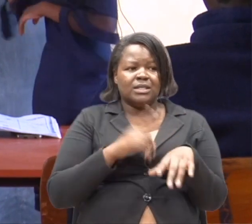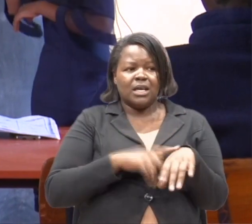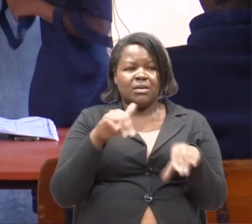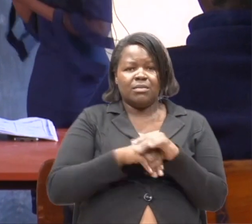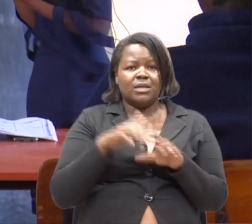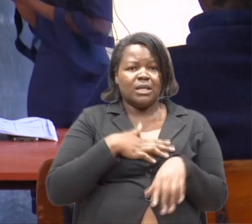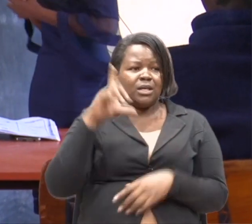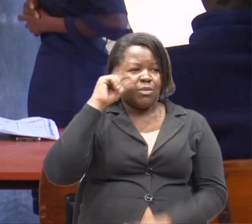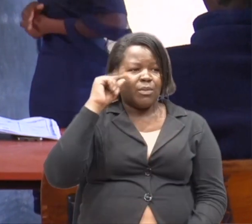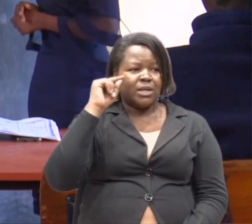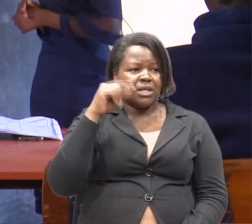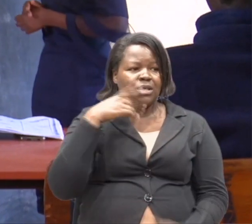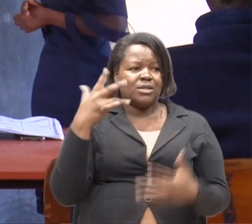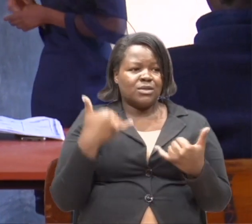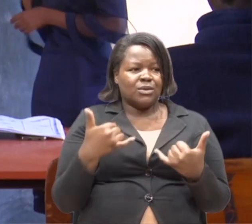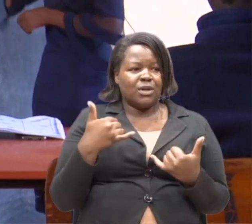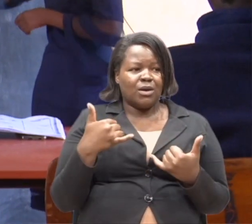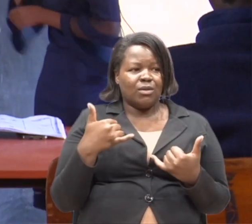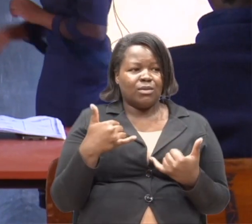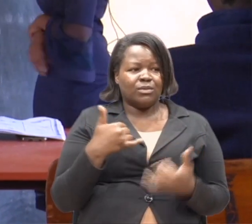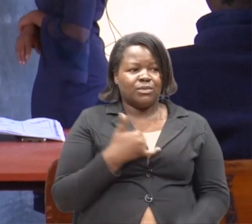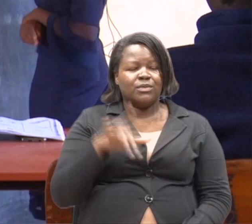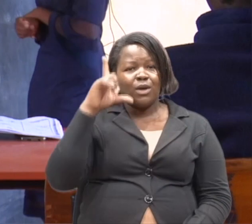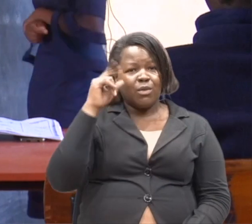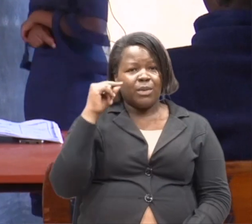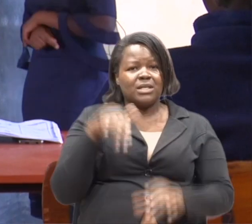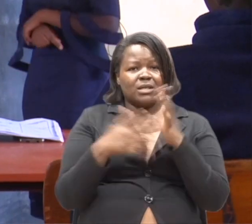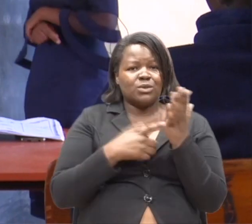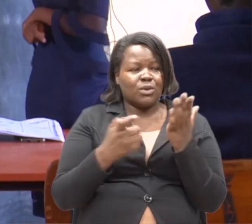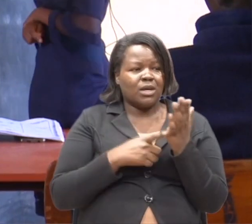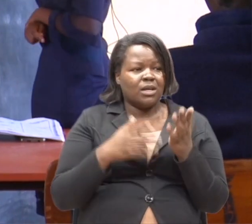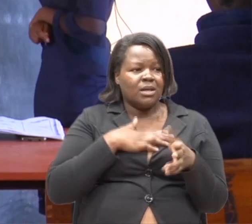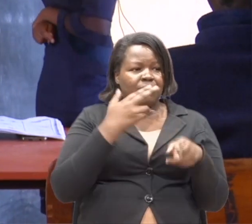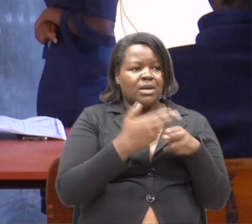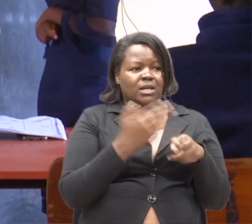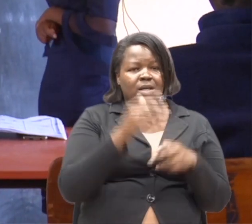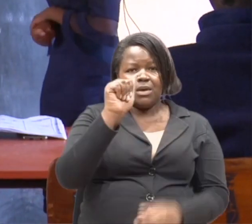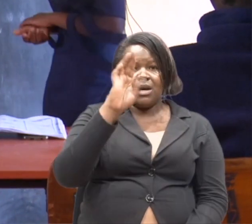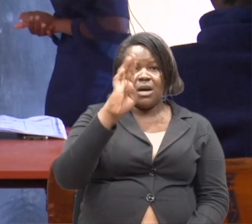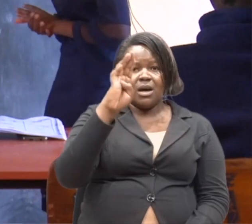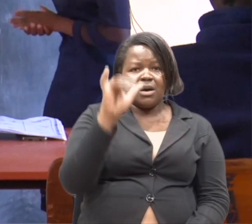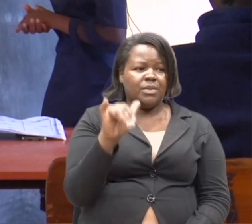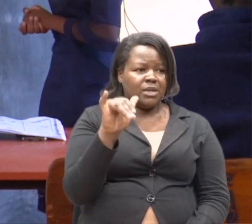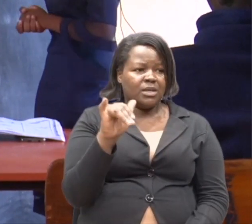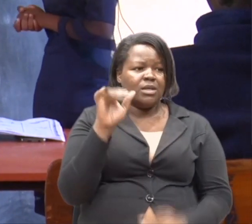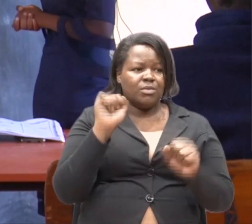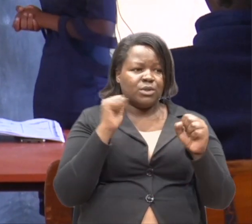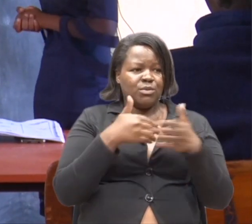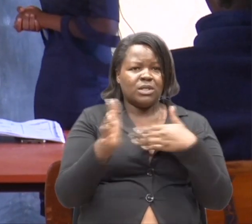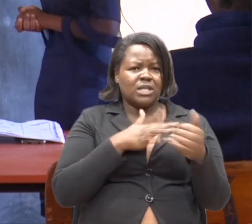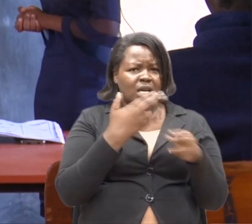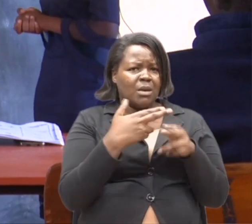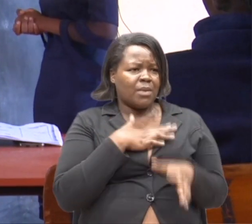in Mombasa. I don't know if you... So you... Mombasa, I'm Swalini. And would you... My name is Abi Wambua. Would you sign my